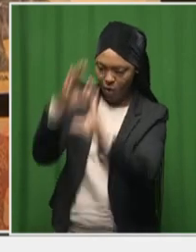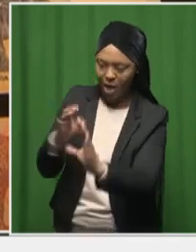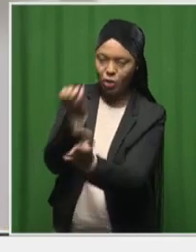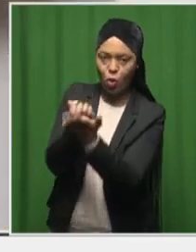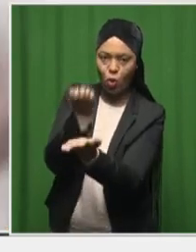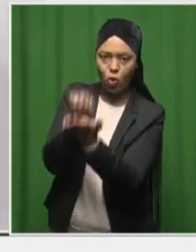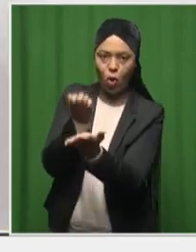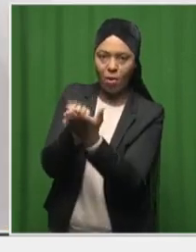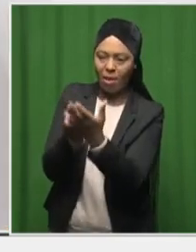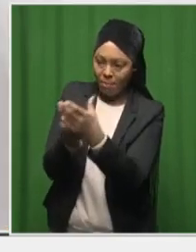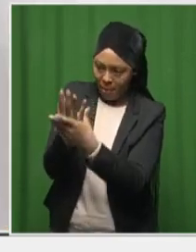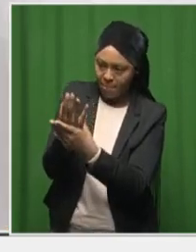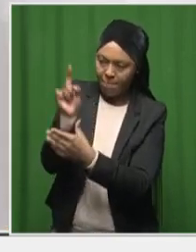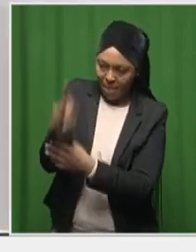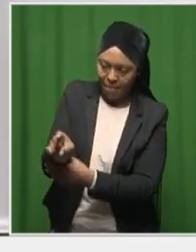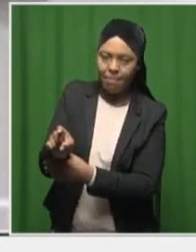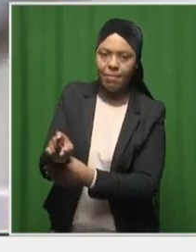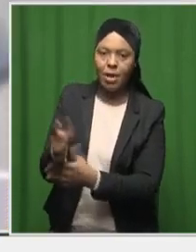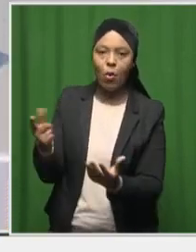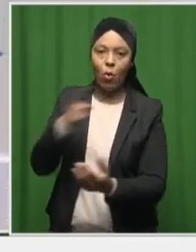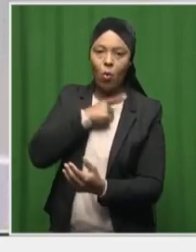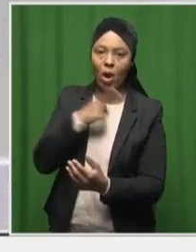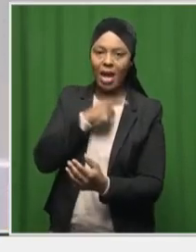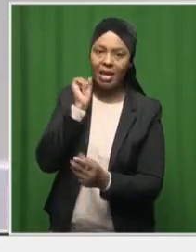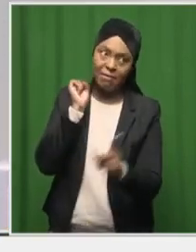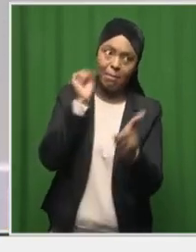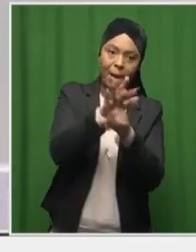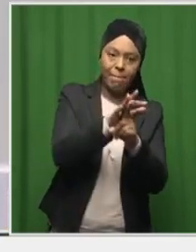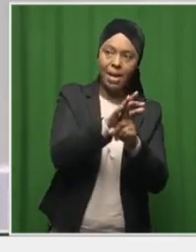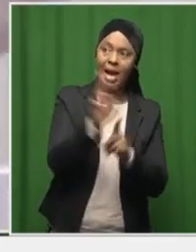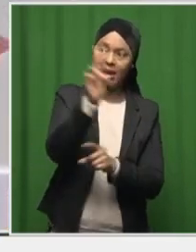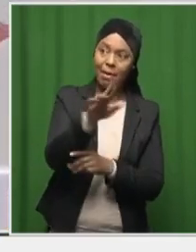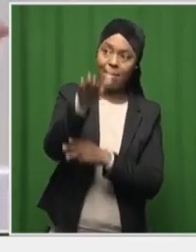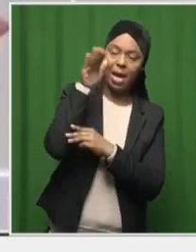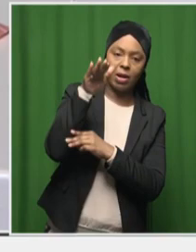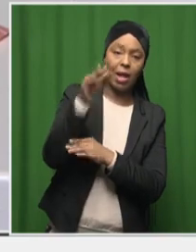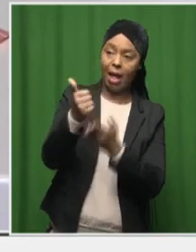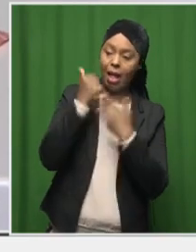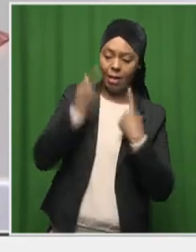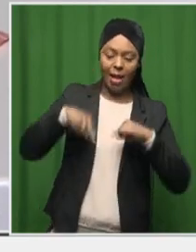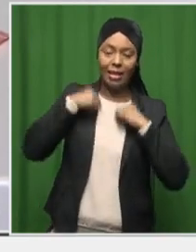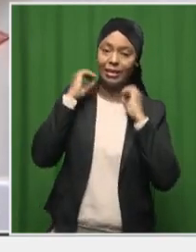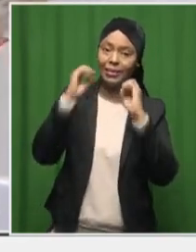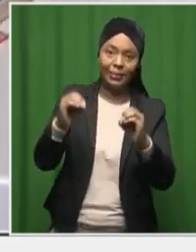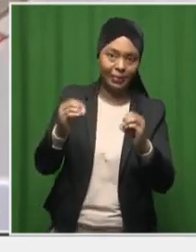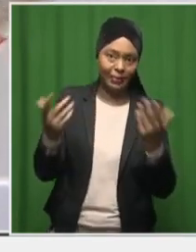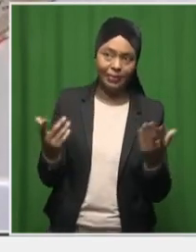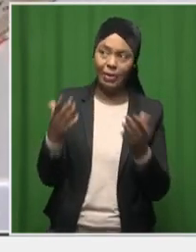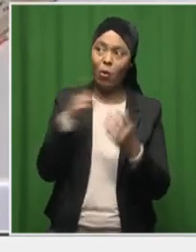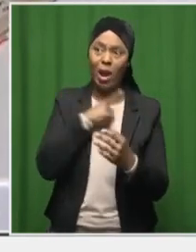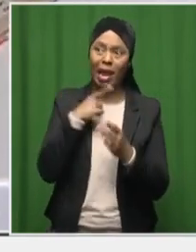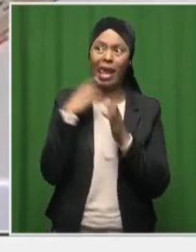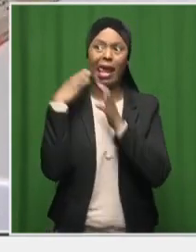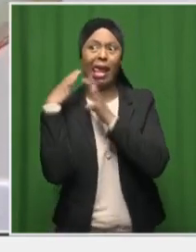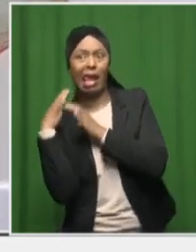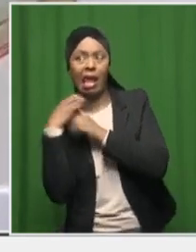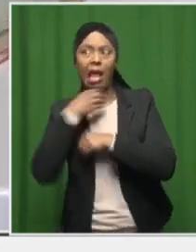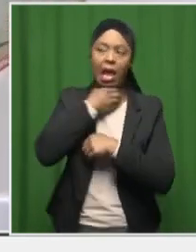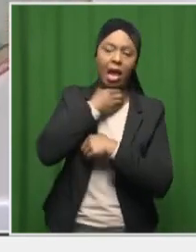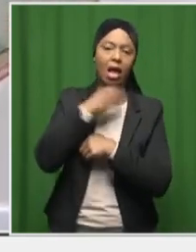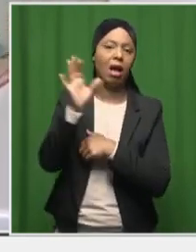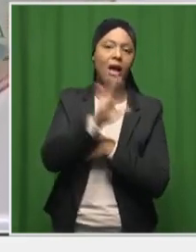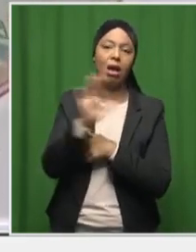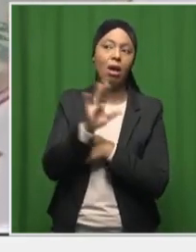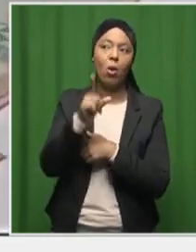economy, because hammering the Reserve Bank is not going to help. And with respect, I don't agree with your point saying